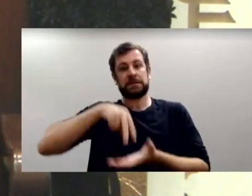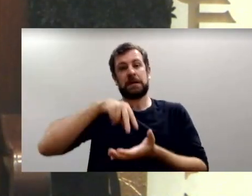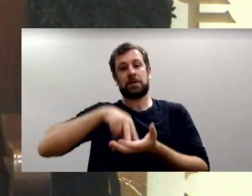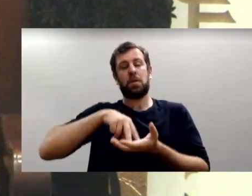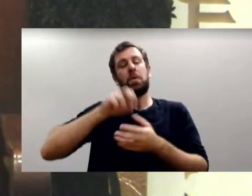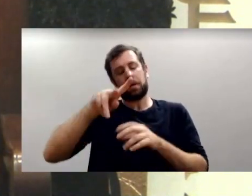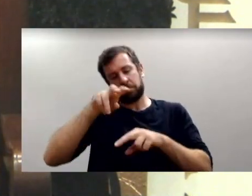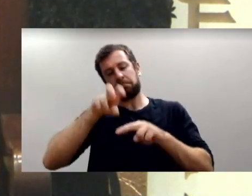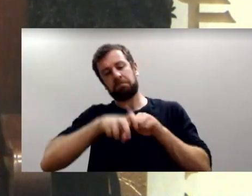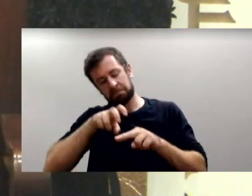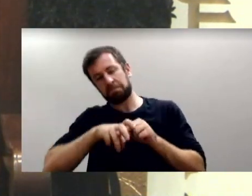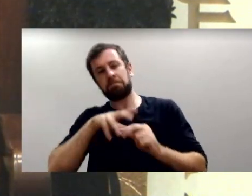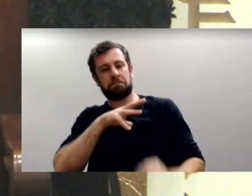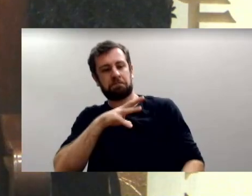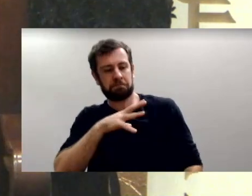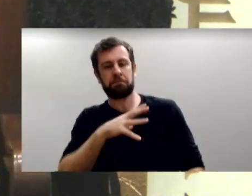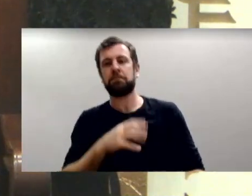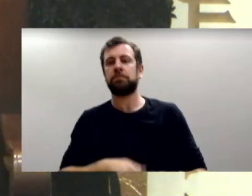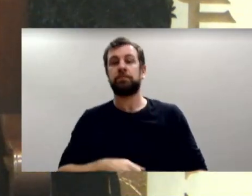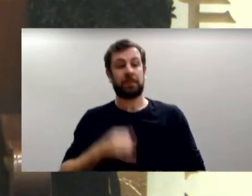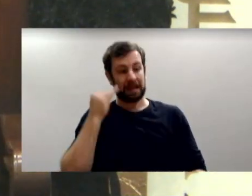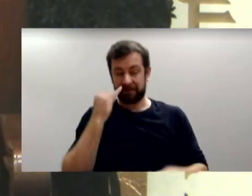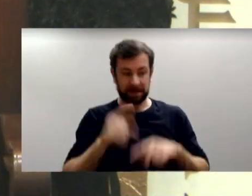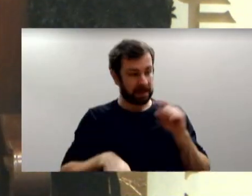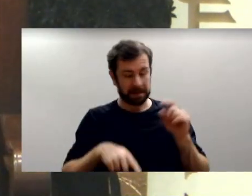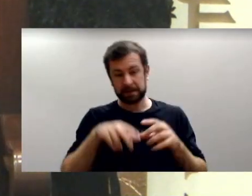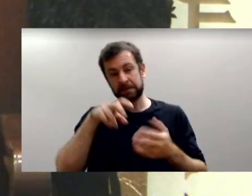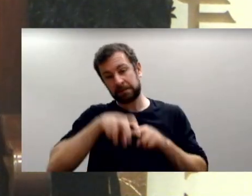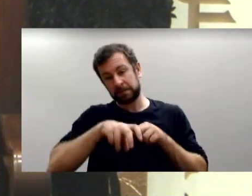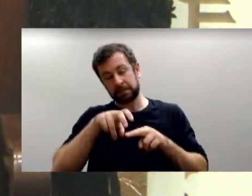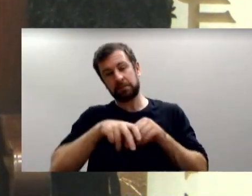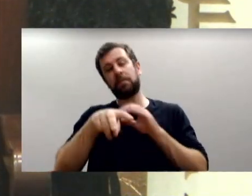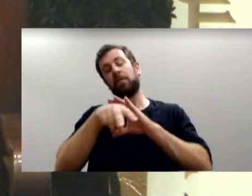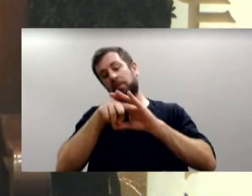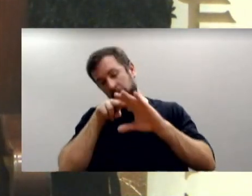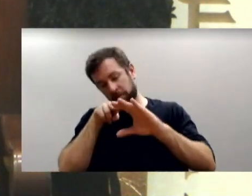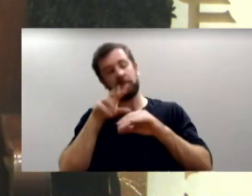down. If you can't do it in a sitting form, lie down.